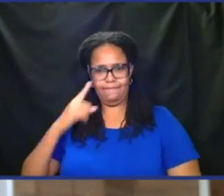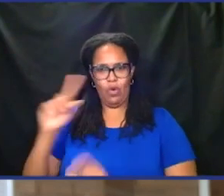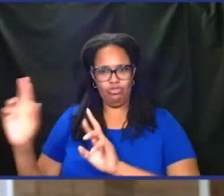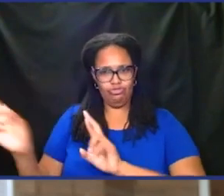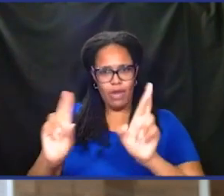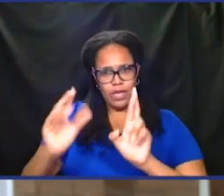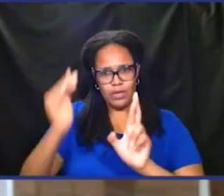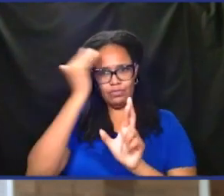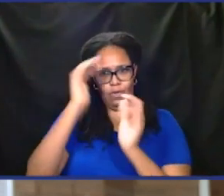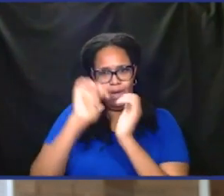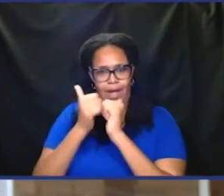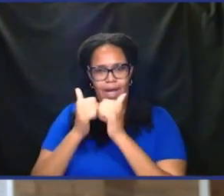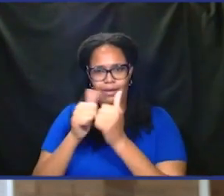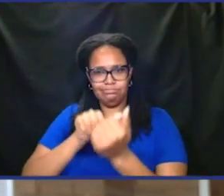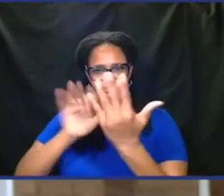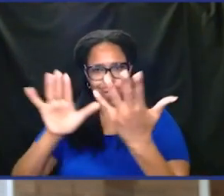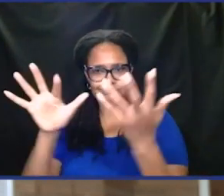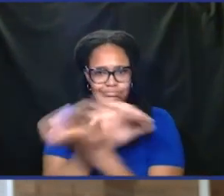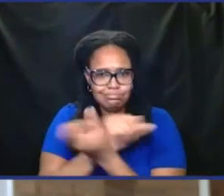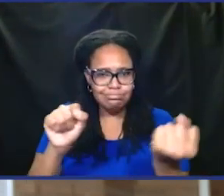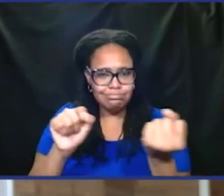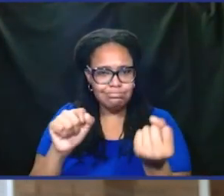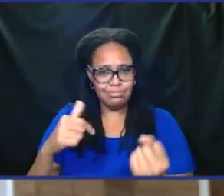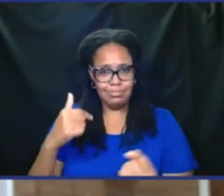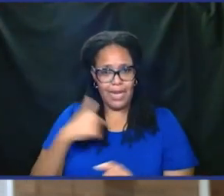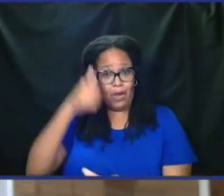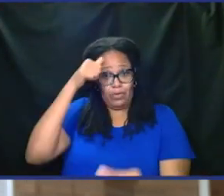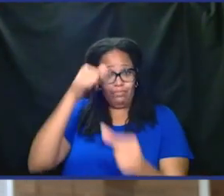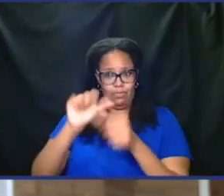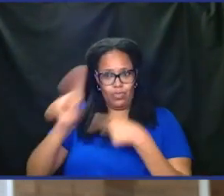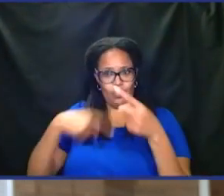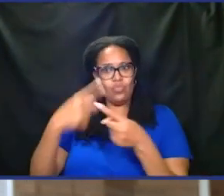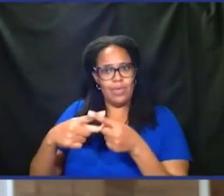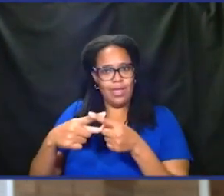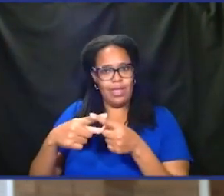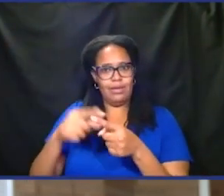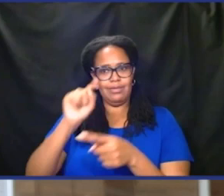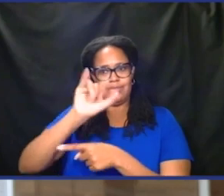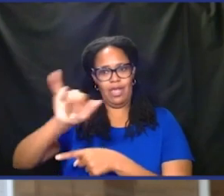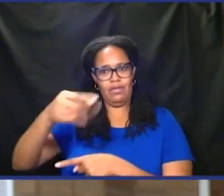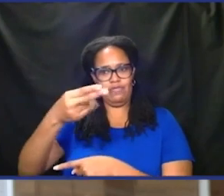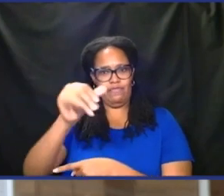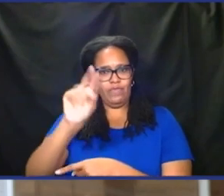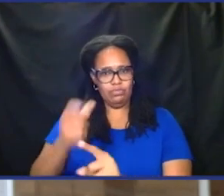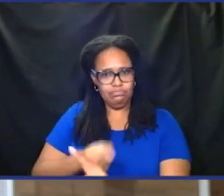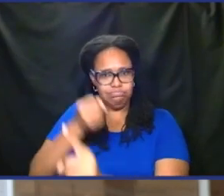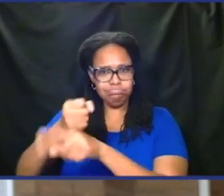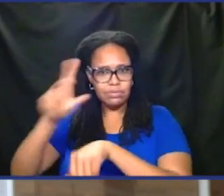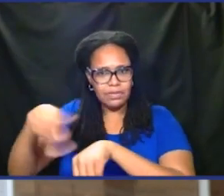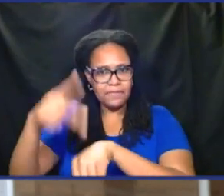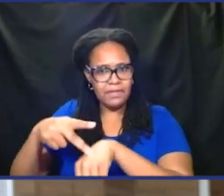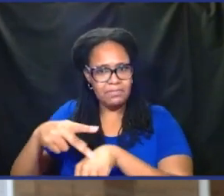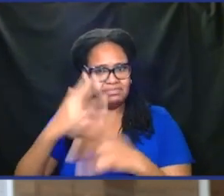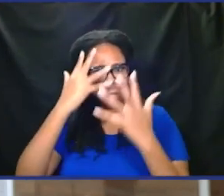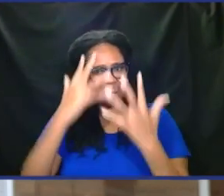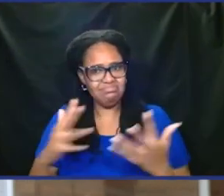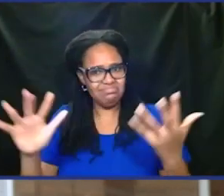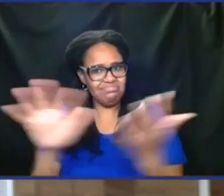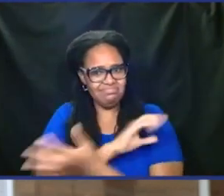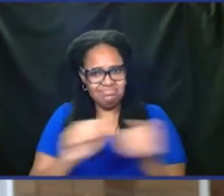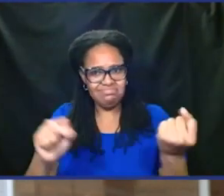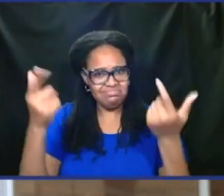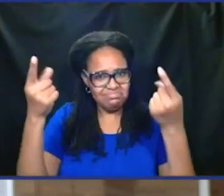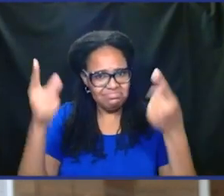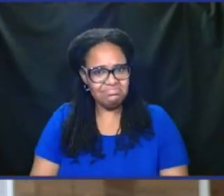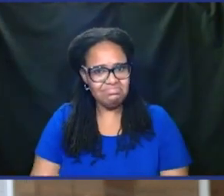Philippines. Sadly, the number of destructive storms and weather-related events is only increasing. In the U.S. alone,